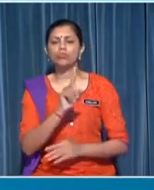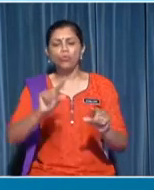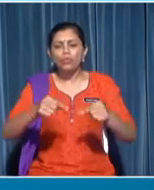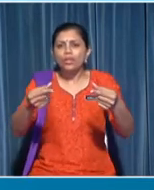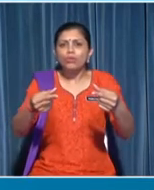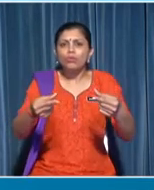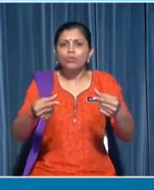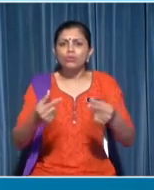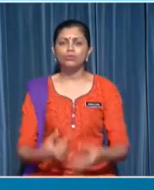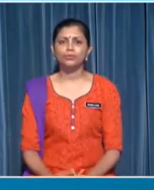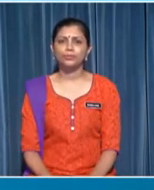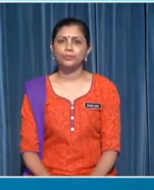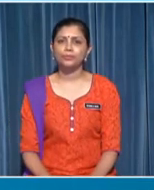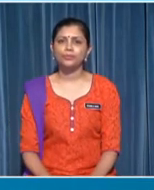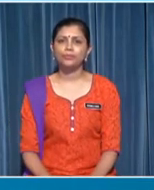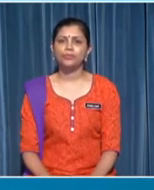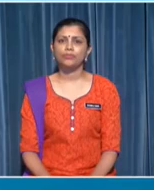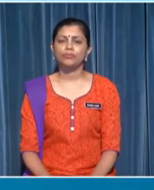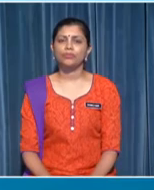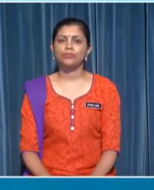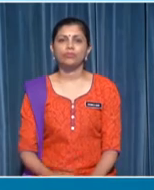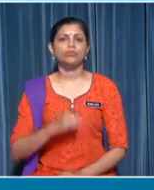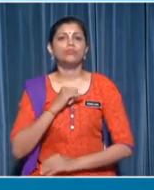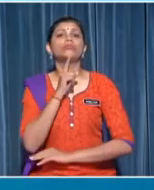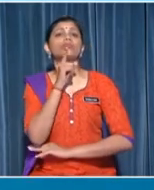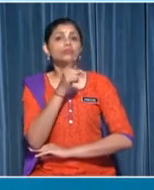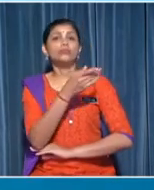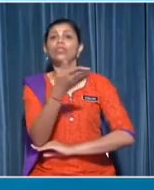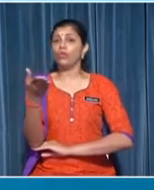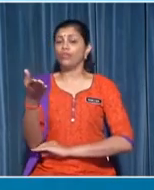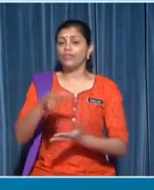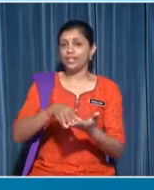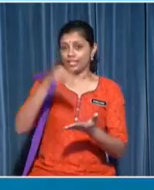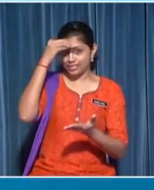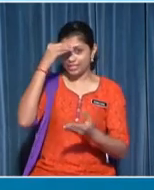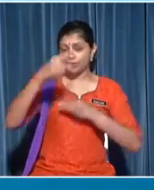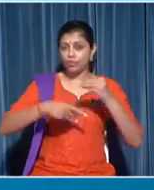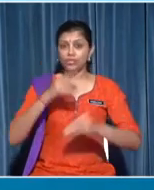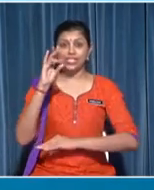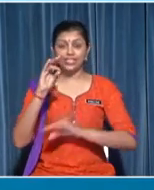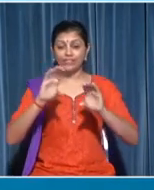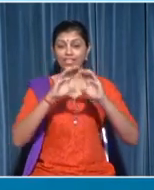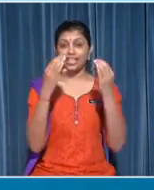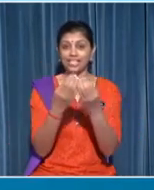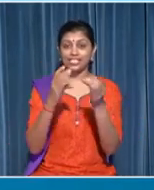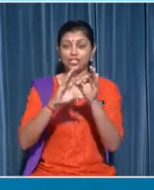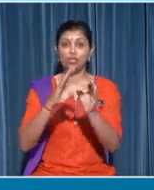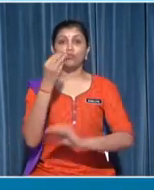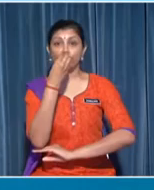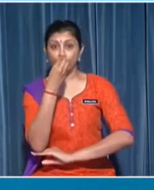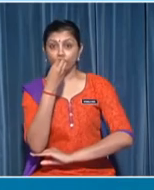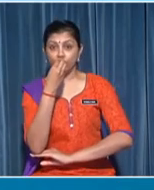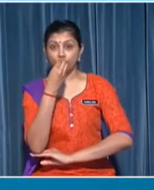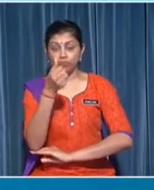go? I'm sure you have learned about the 7 classes of food. Do you still remember?